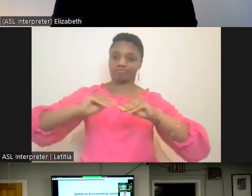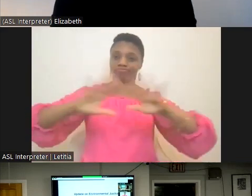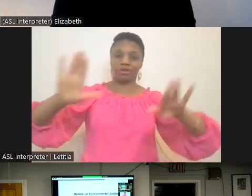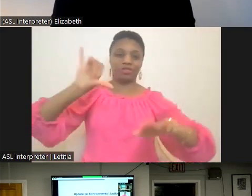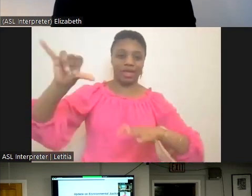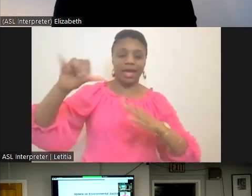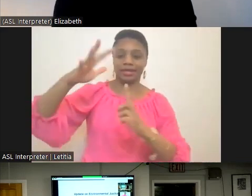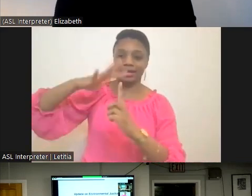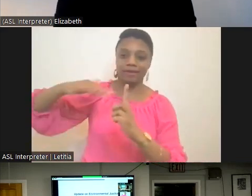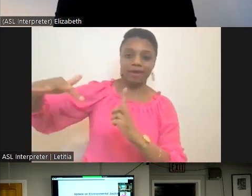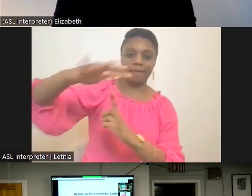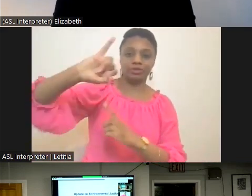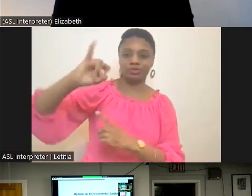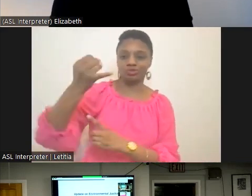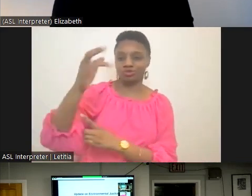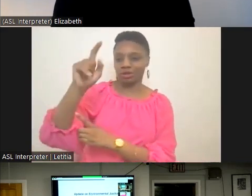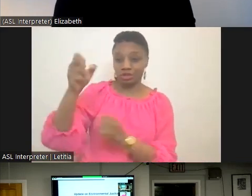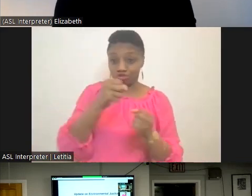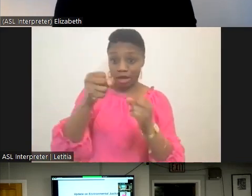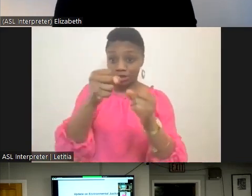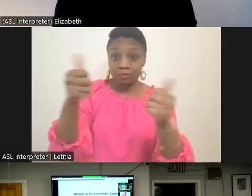Do folks have questions about the EJ strategy?